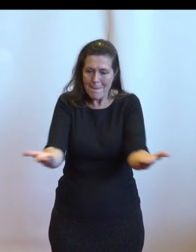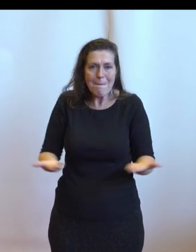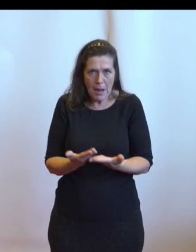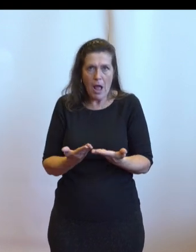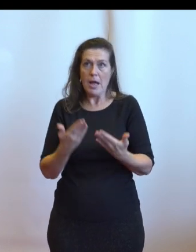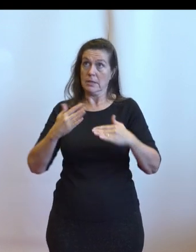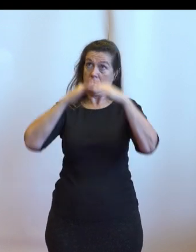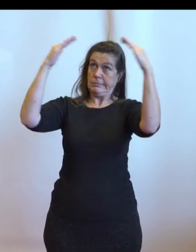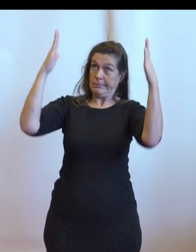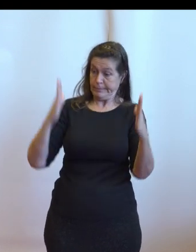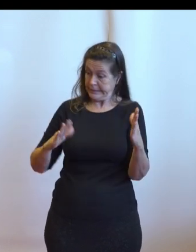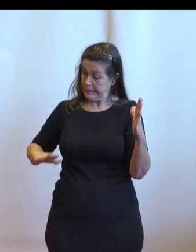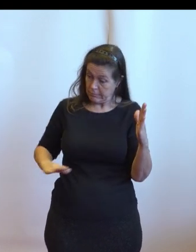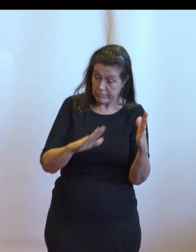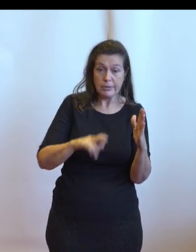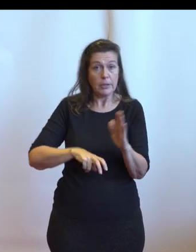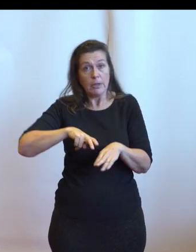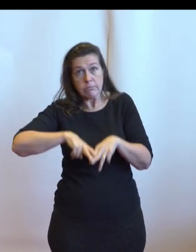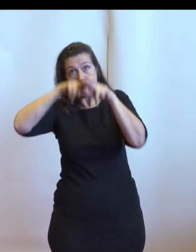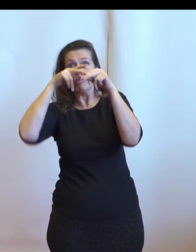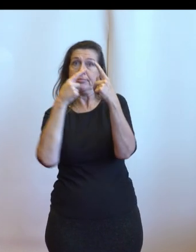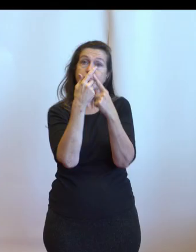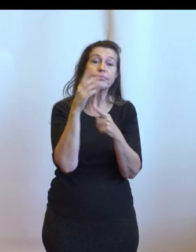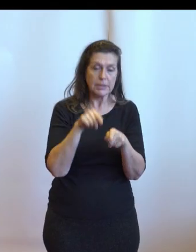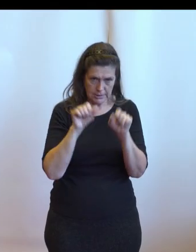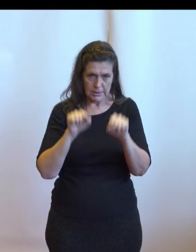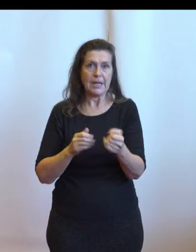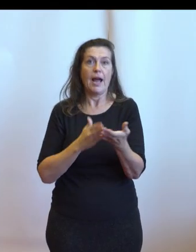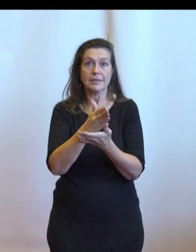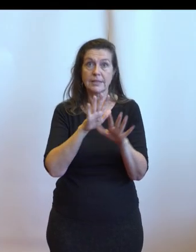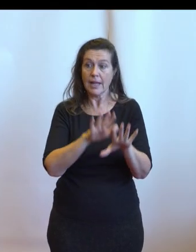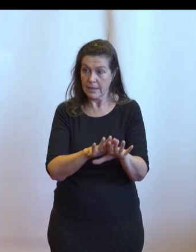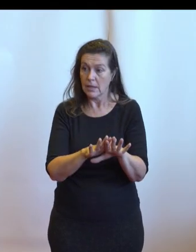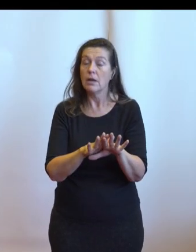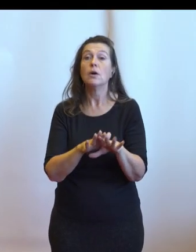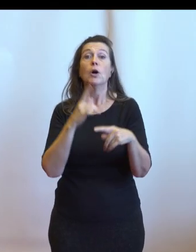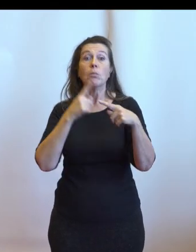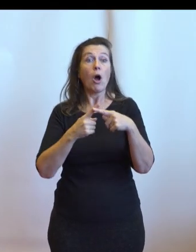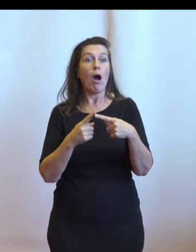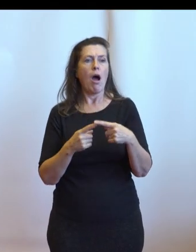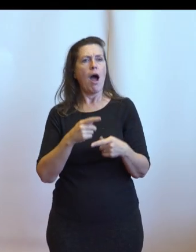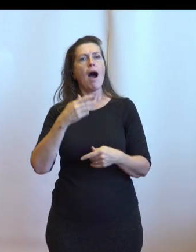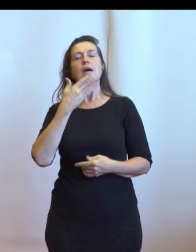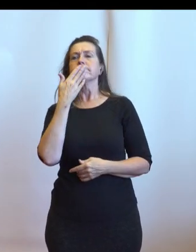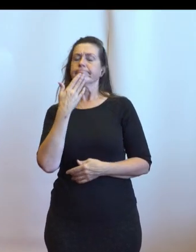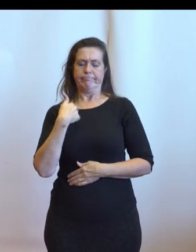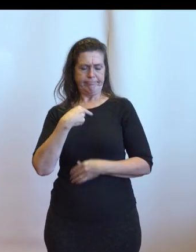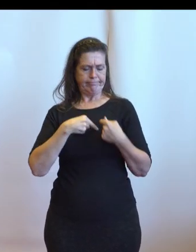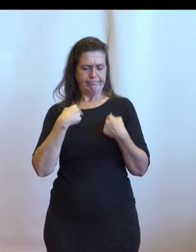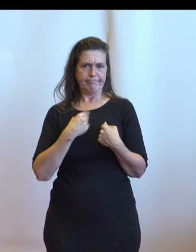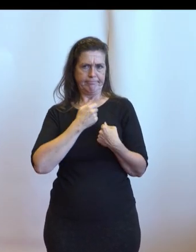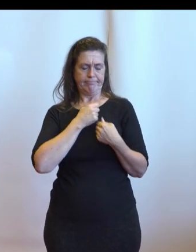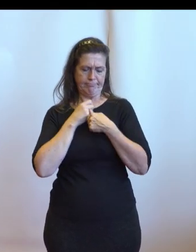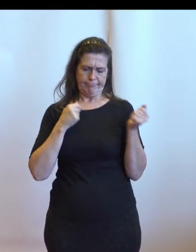the buildings, as well as the attitudinal accessibility, which is how everyone else in the workplace is educated to have the